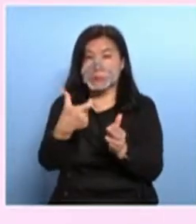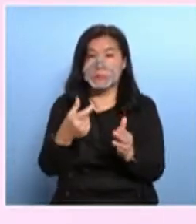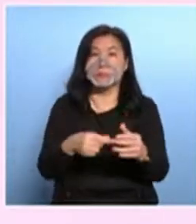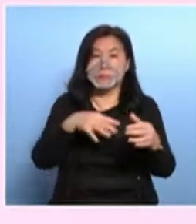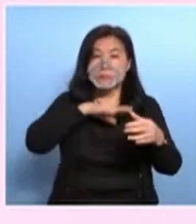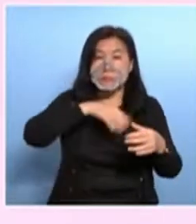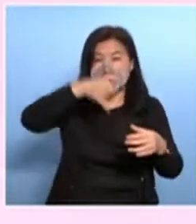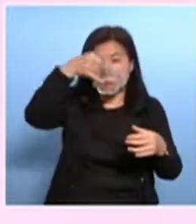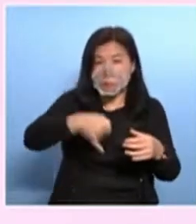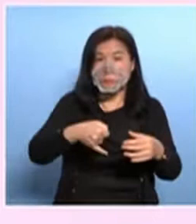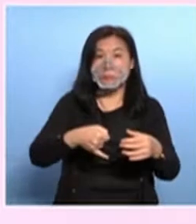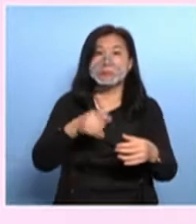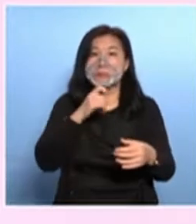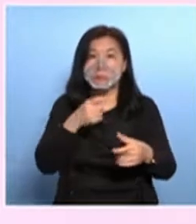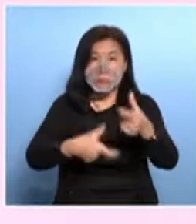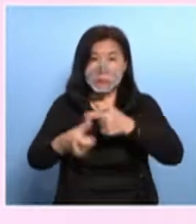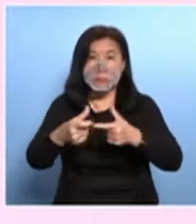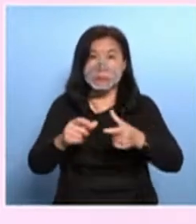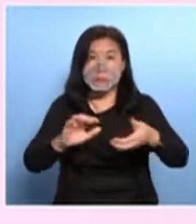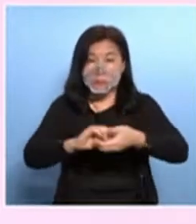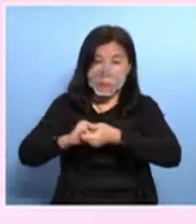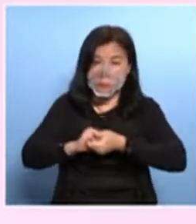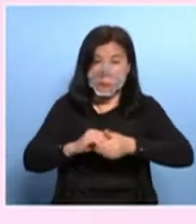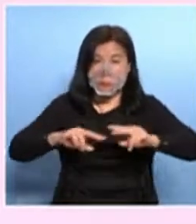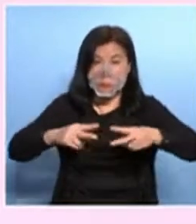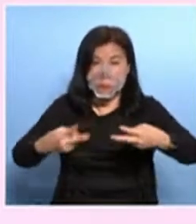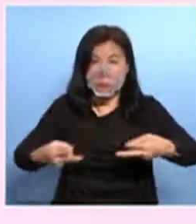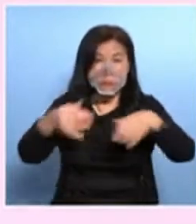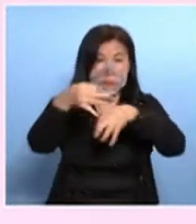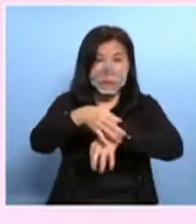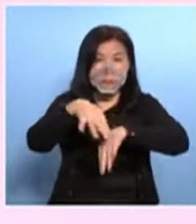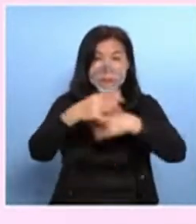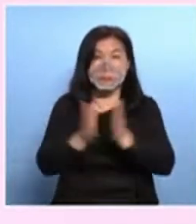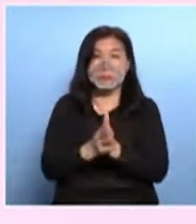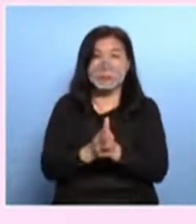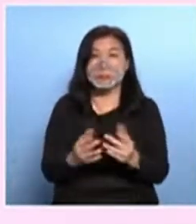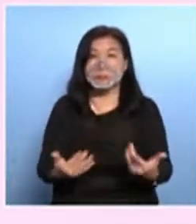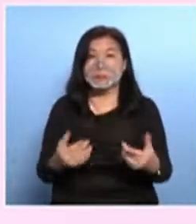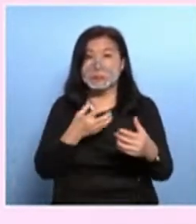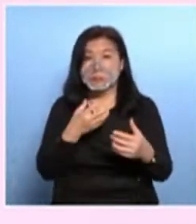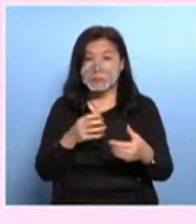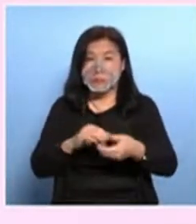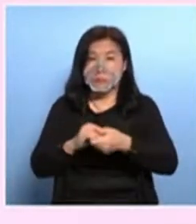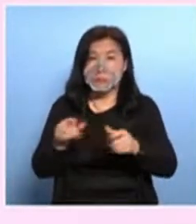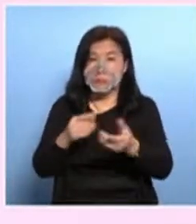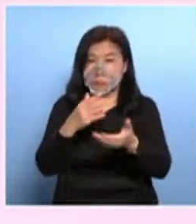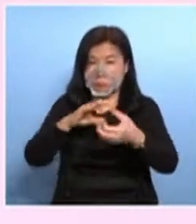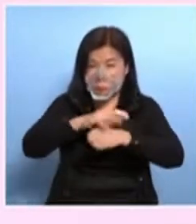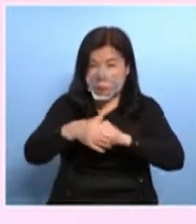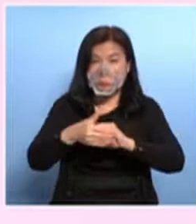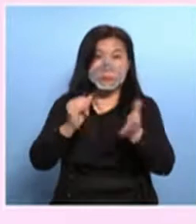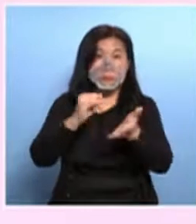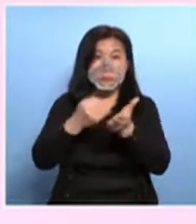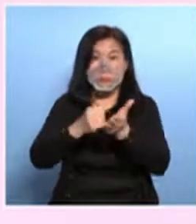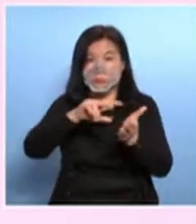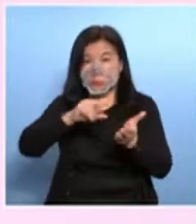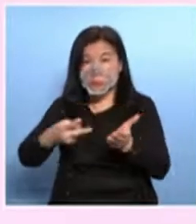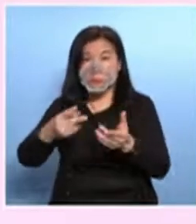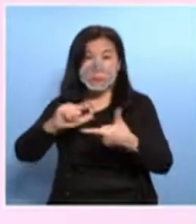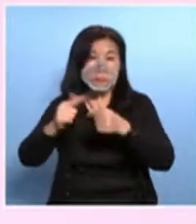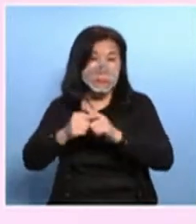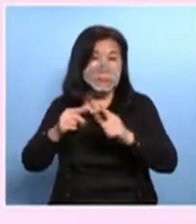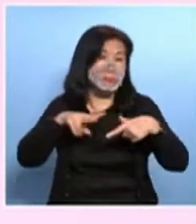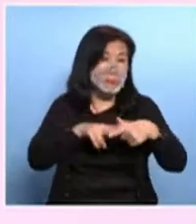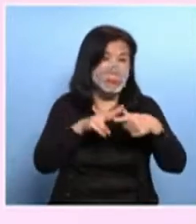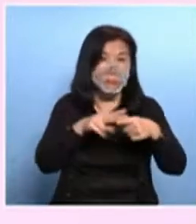deficit will still be recorded in year 2022 to 23. In the medium term, with the implementation in 2023 of the international tax